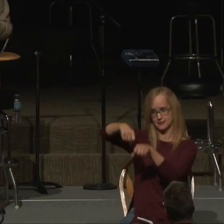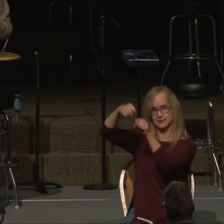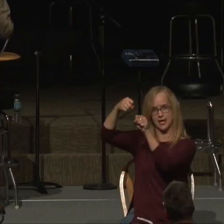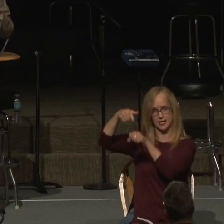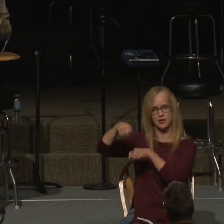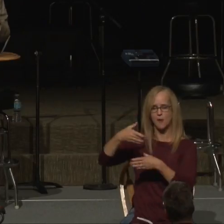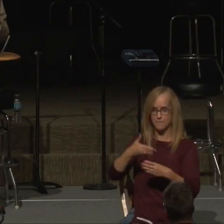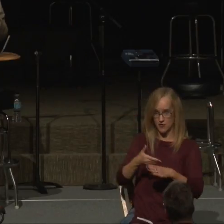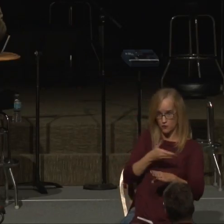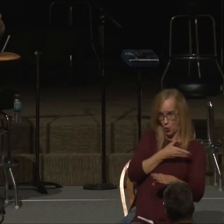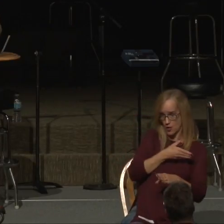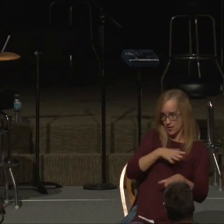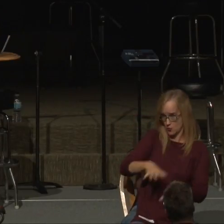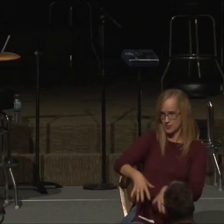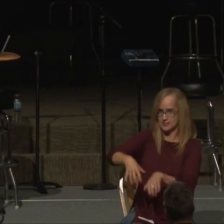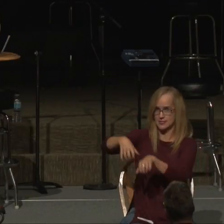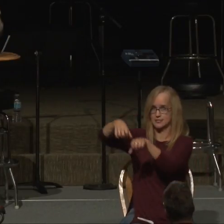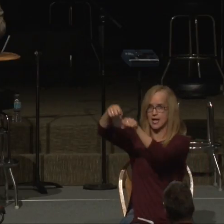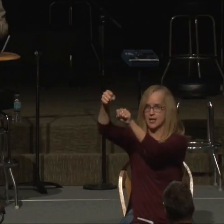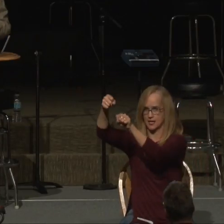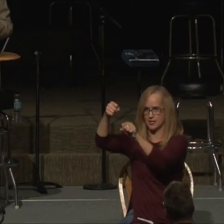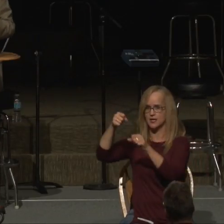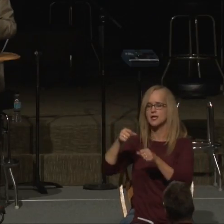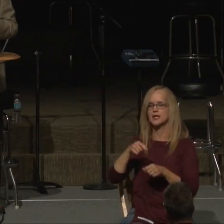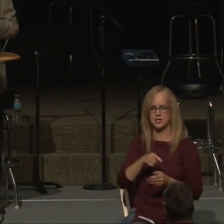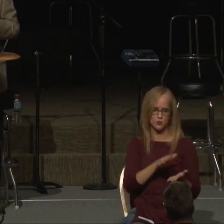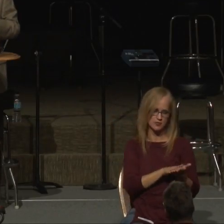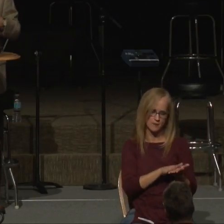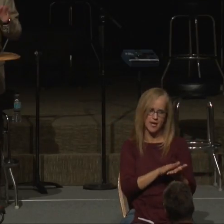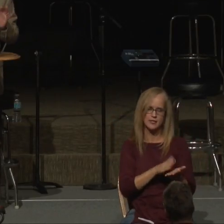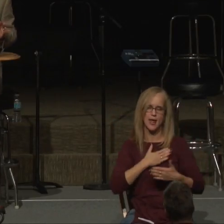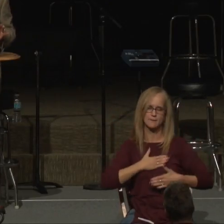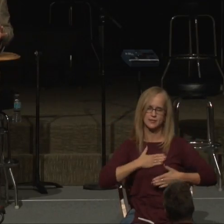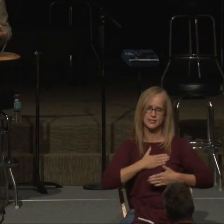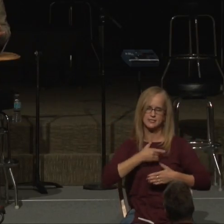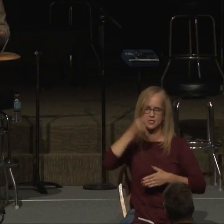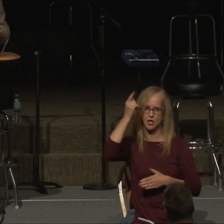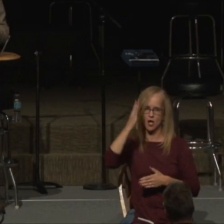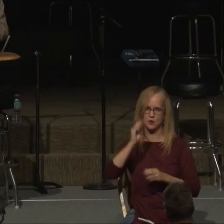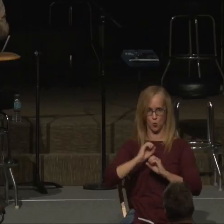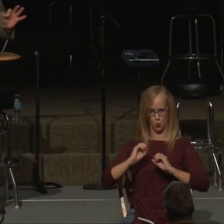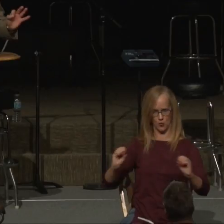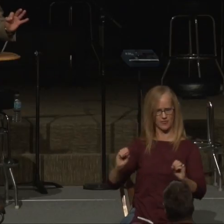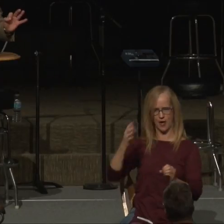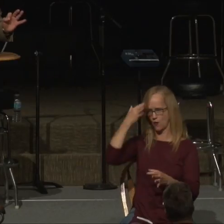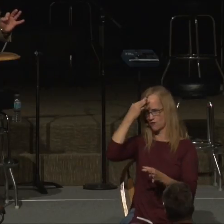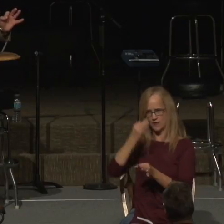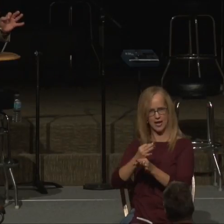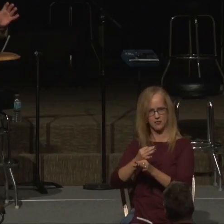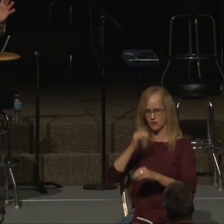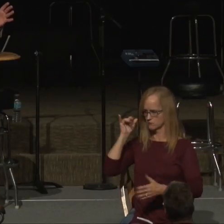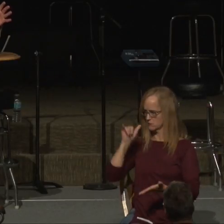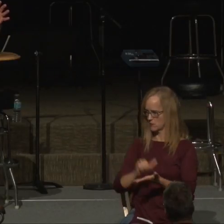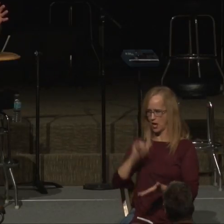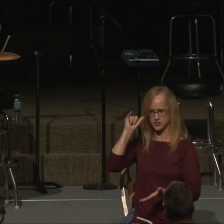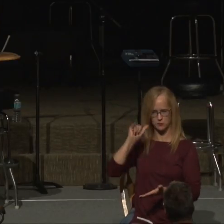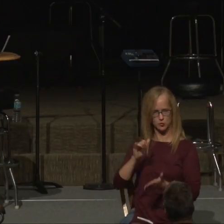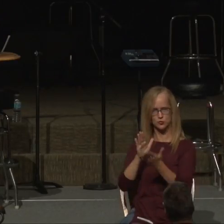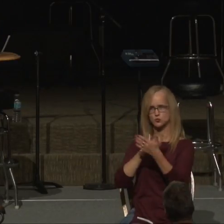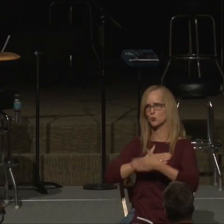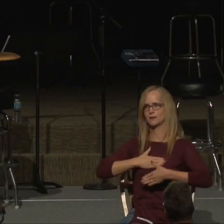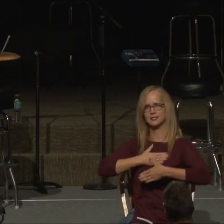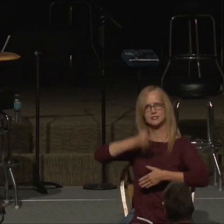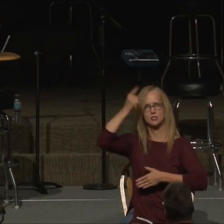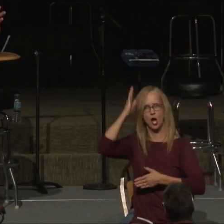he was taken, he was commended as having pleased God. And without faith, it is impossible to please him, that is God.